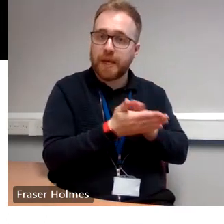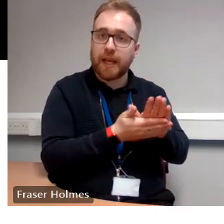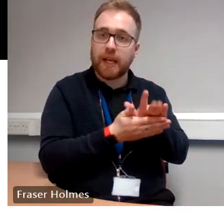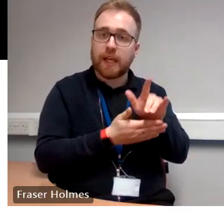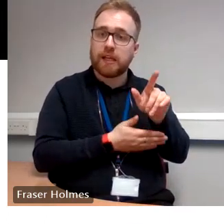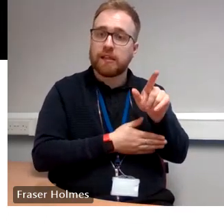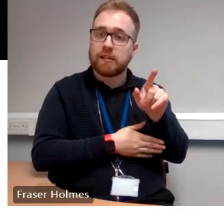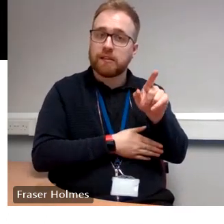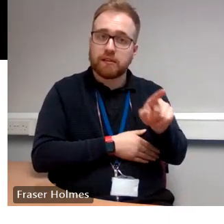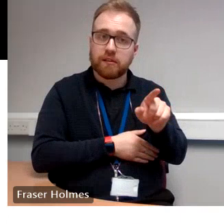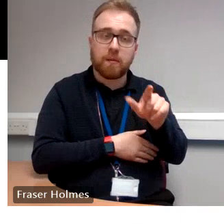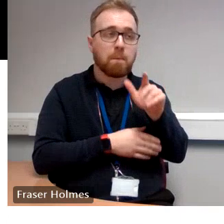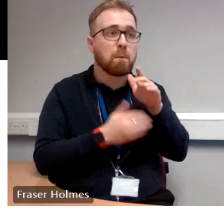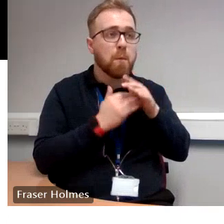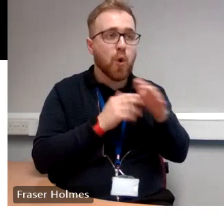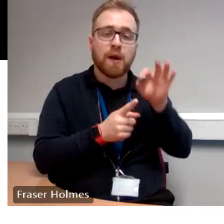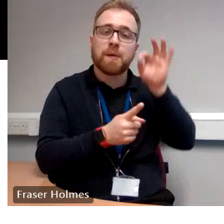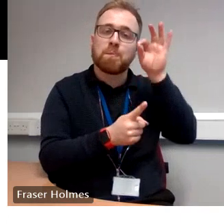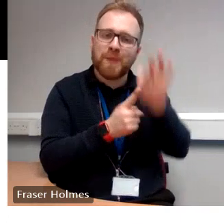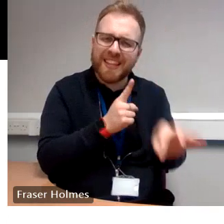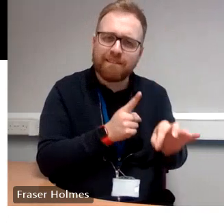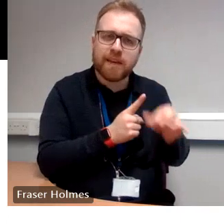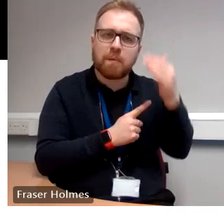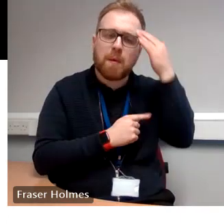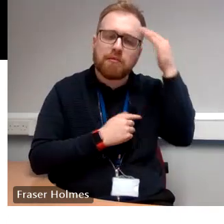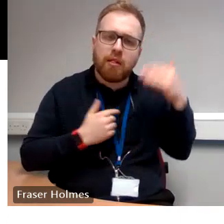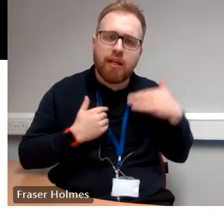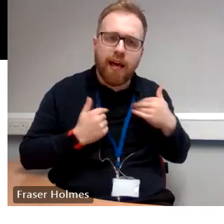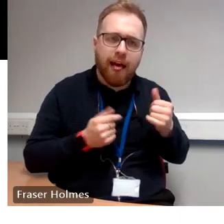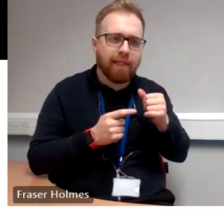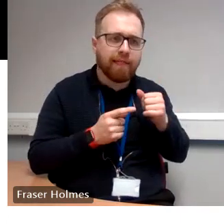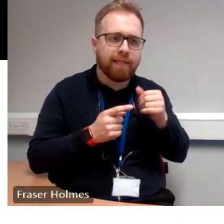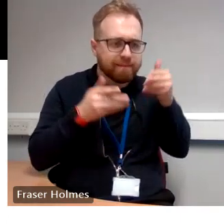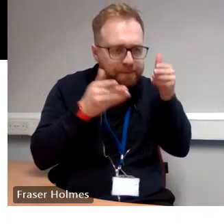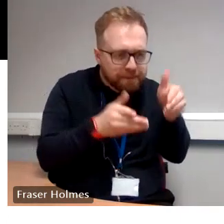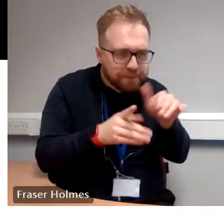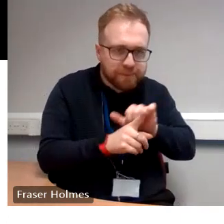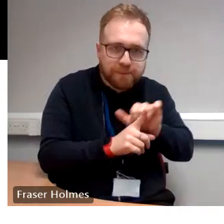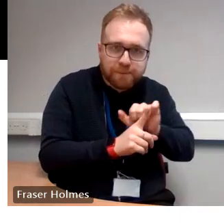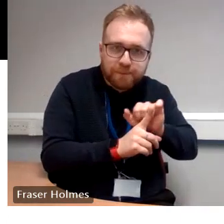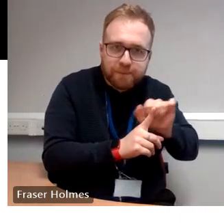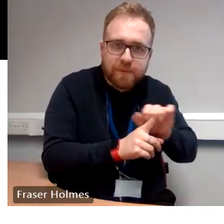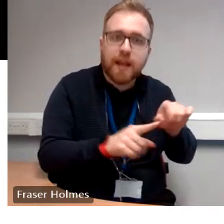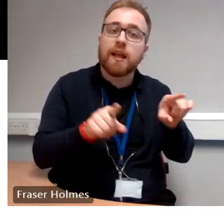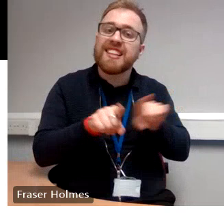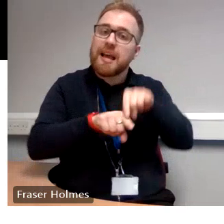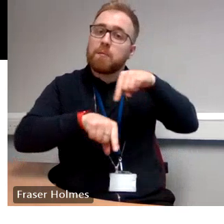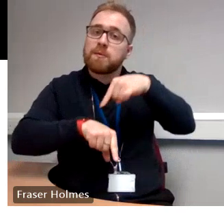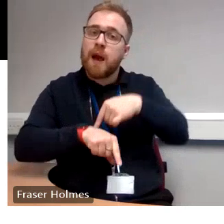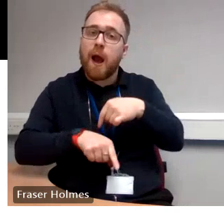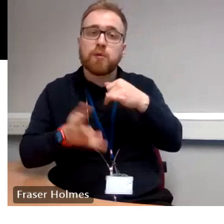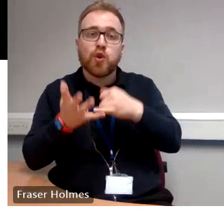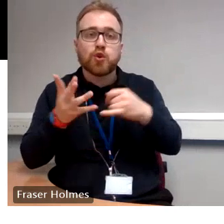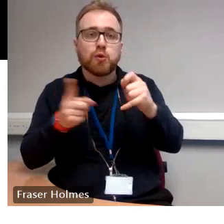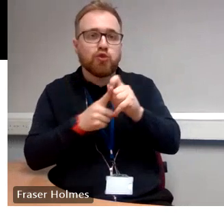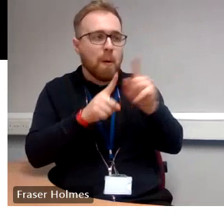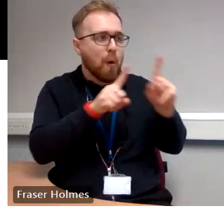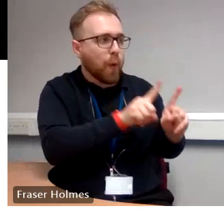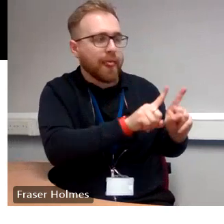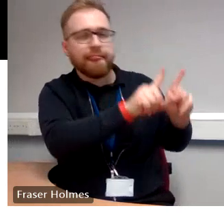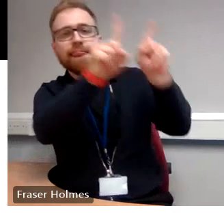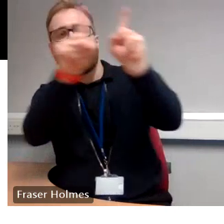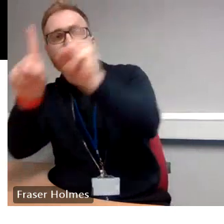really more specific mental health focus for him. And at the same time, the social prescriber went out with him into the community and